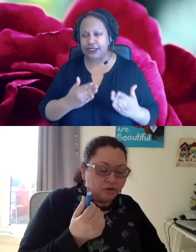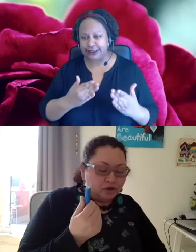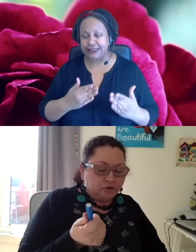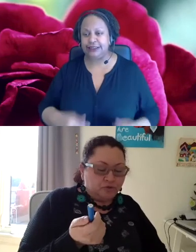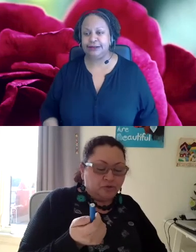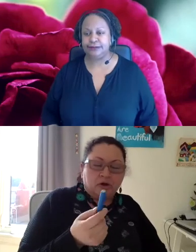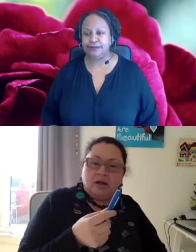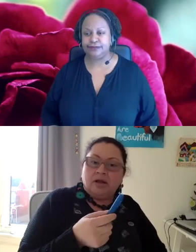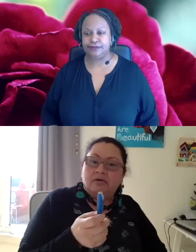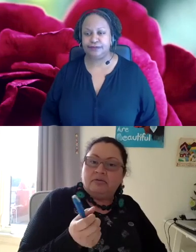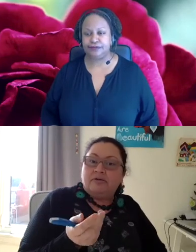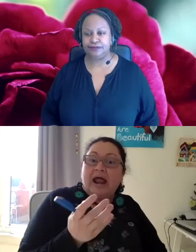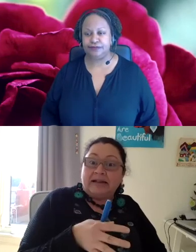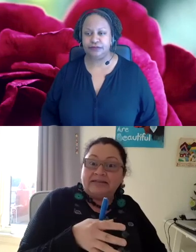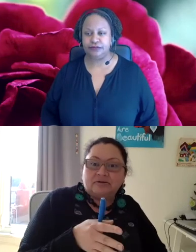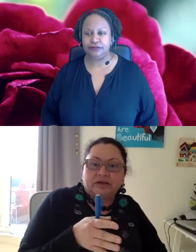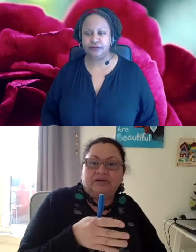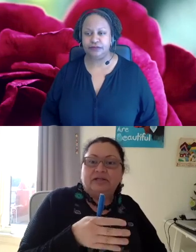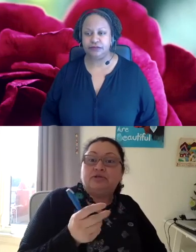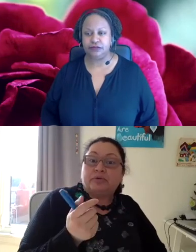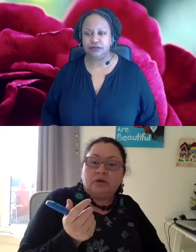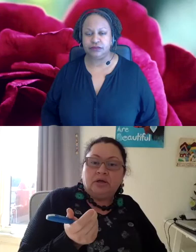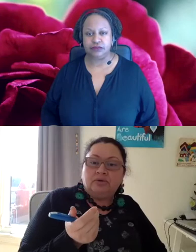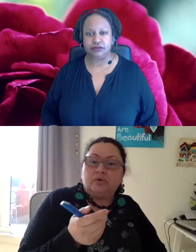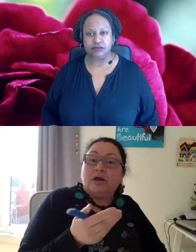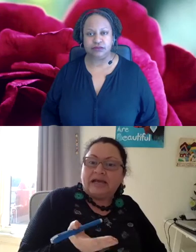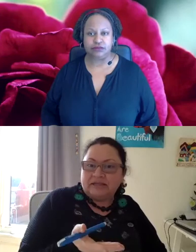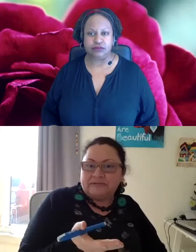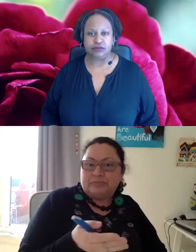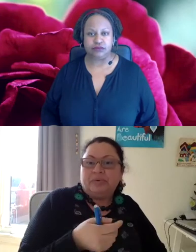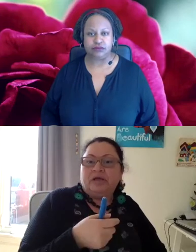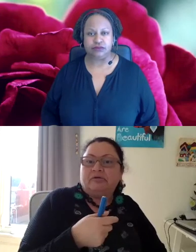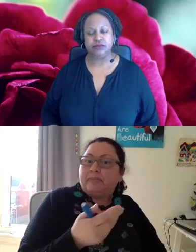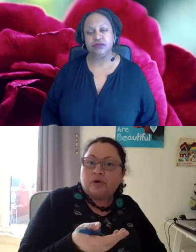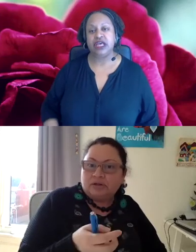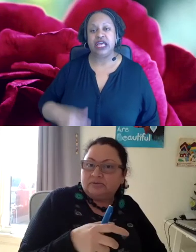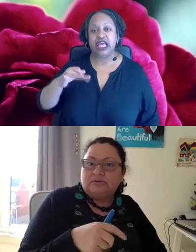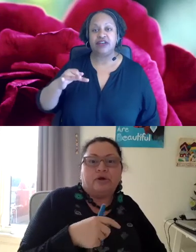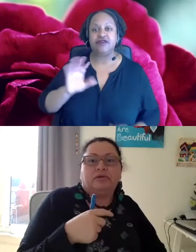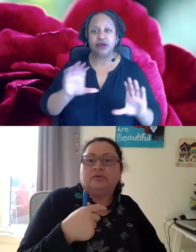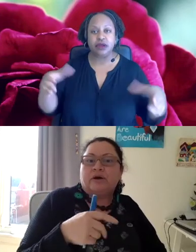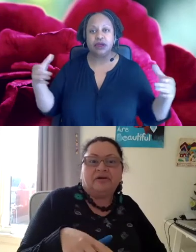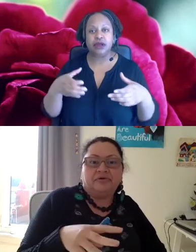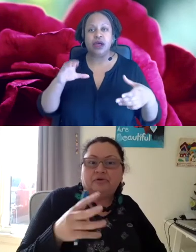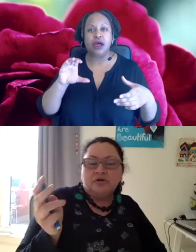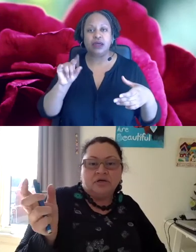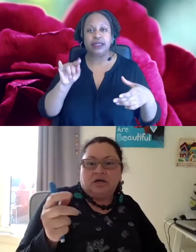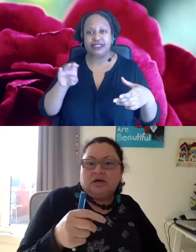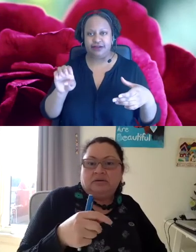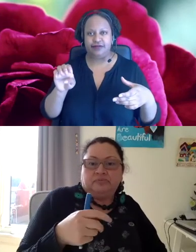how should grants given to collectives be reported when you have